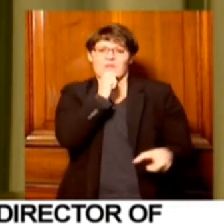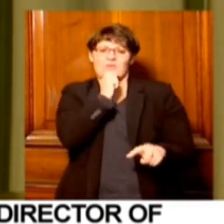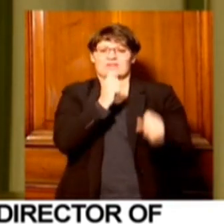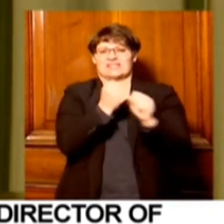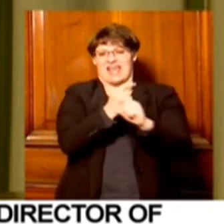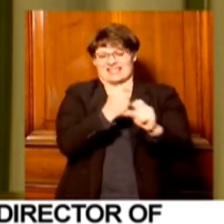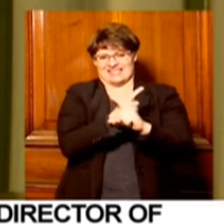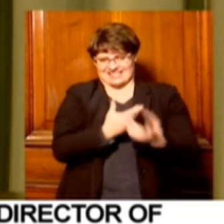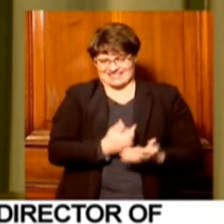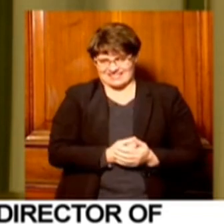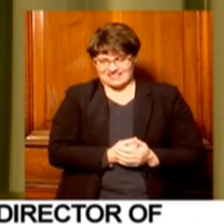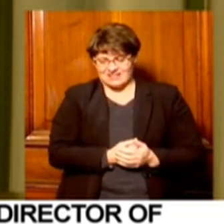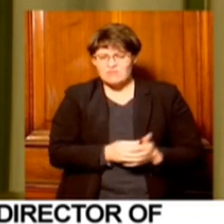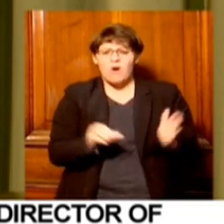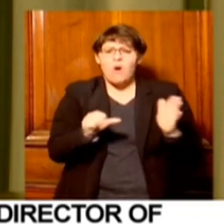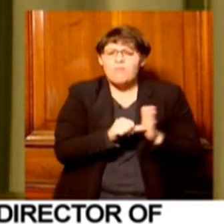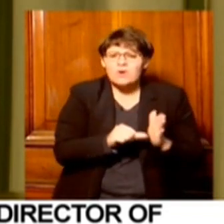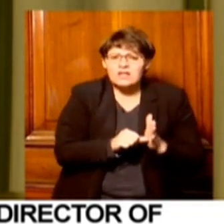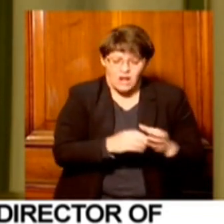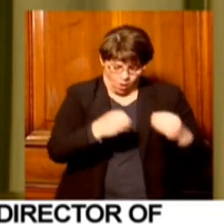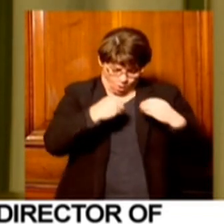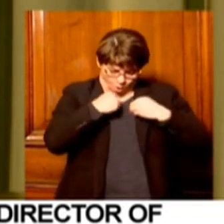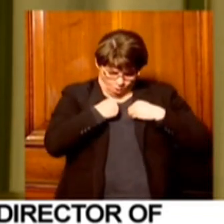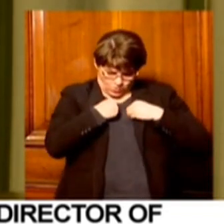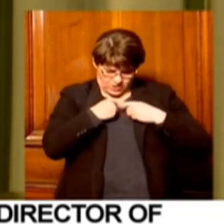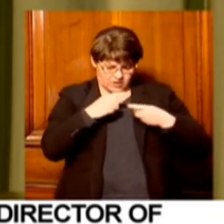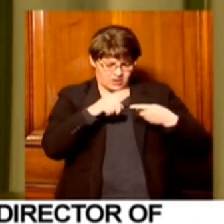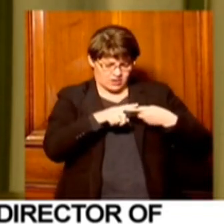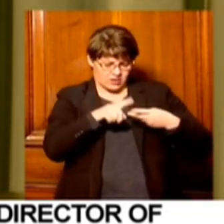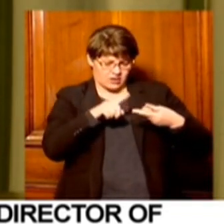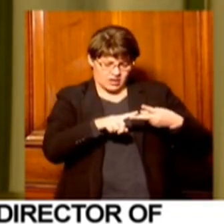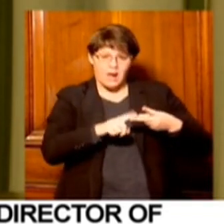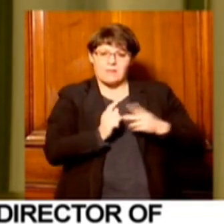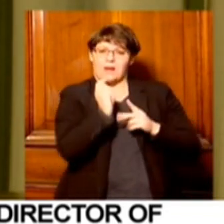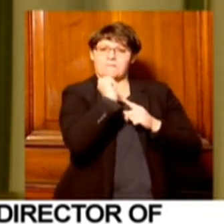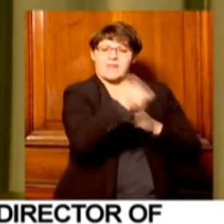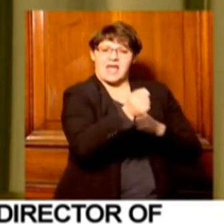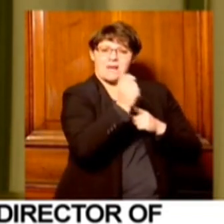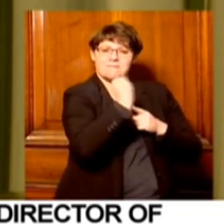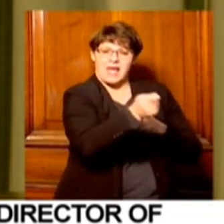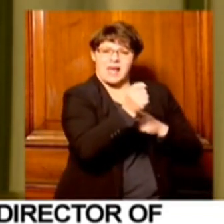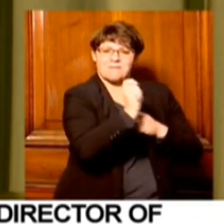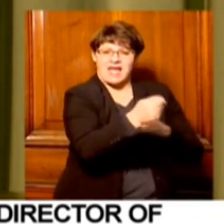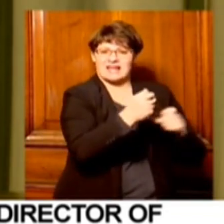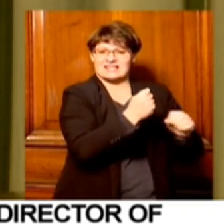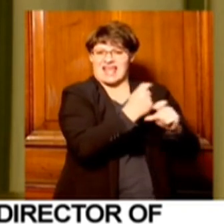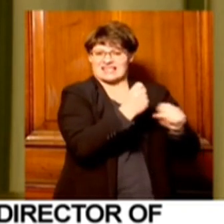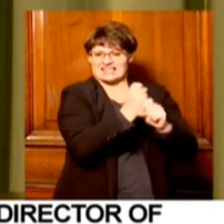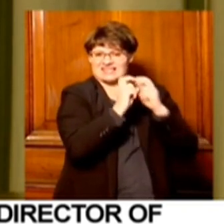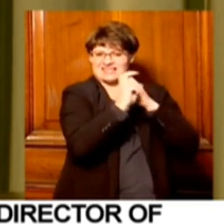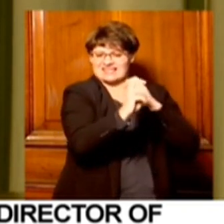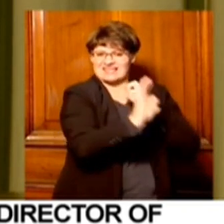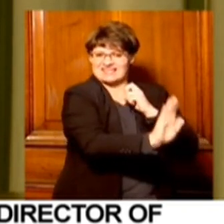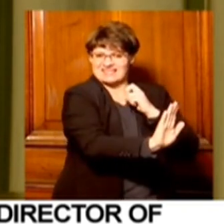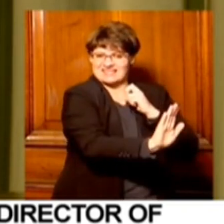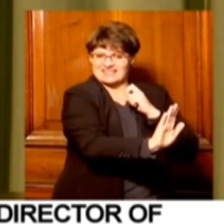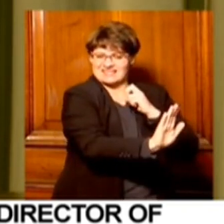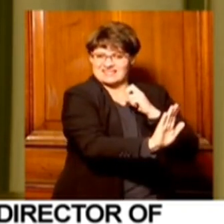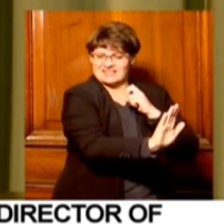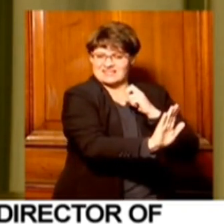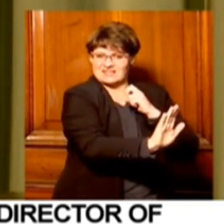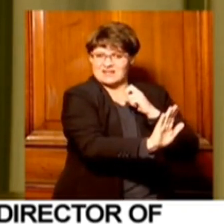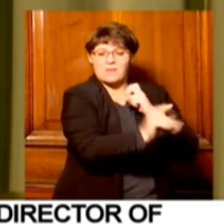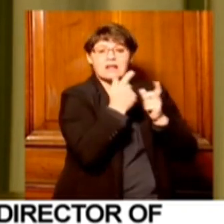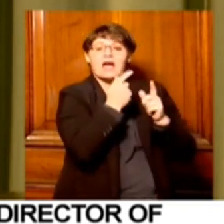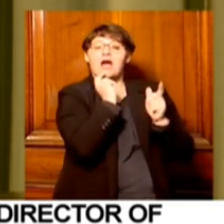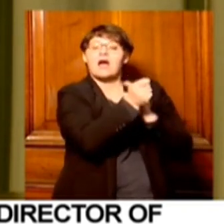to ownership and servicing the debt that the owner owes to that